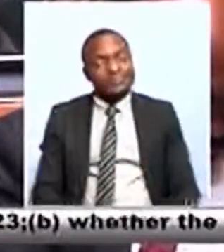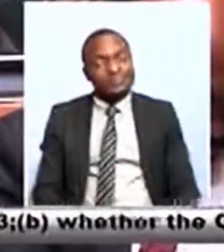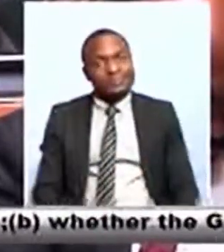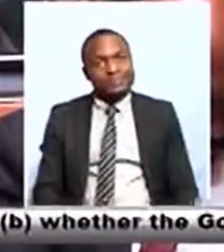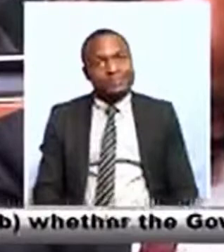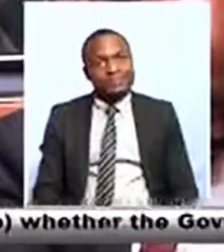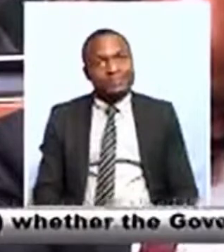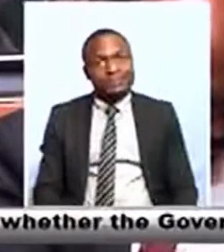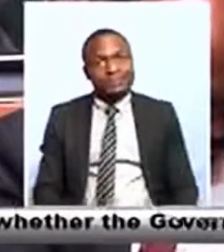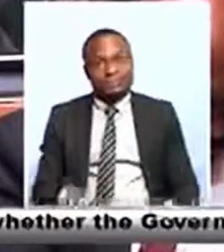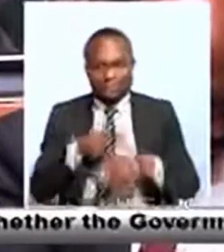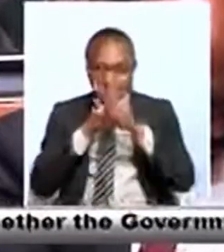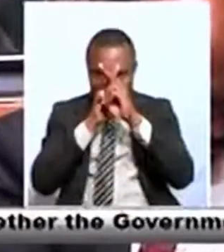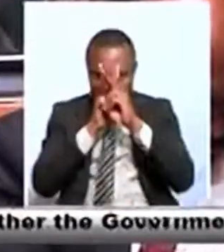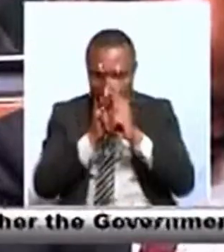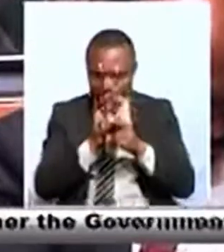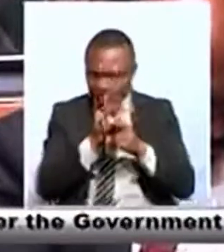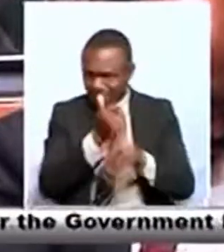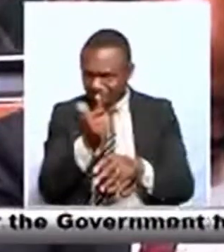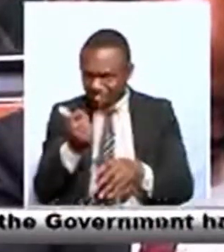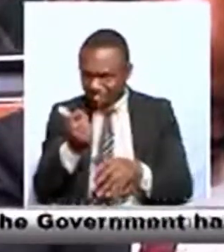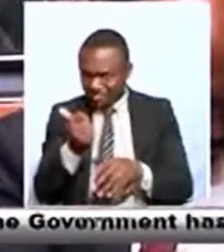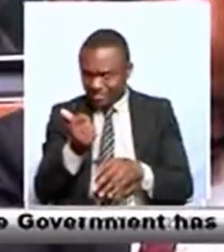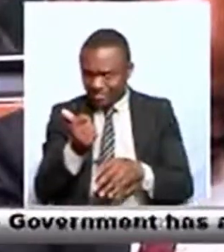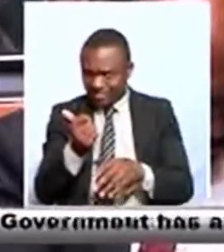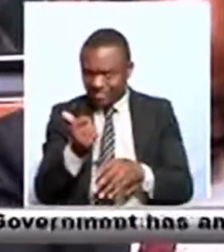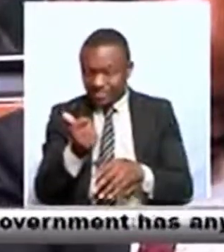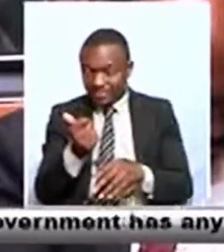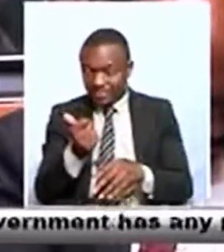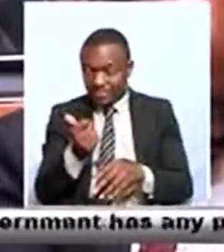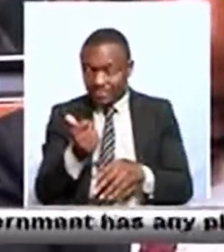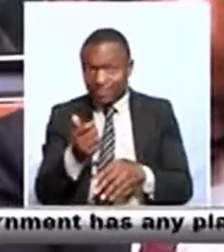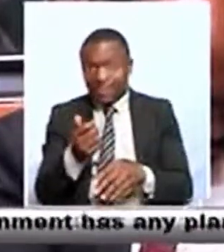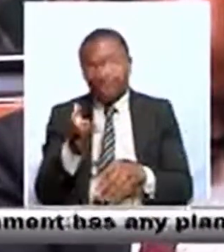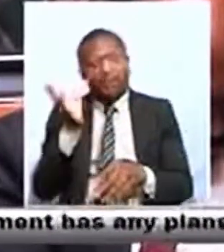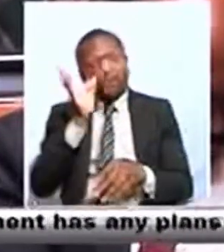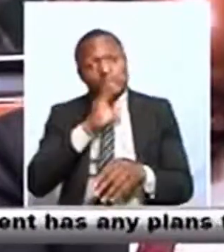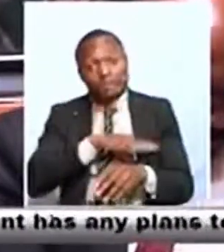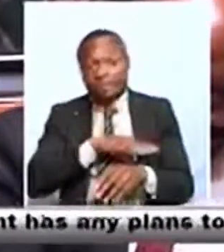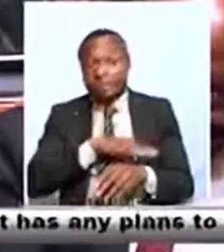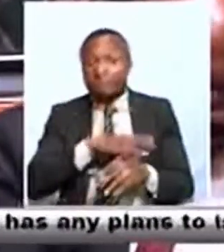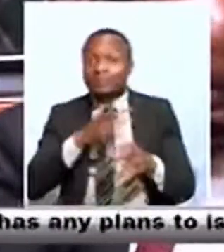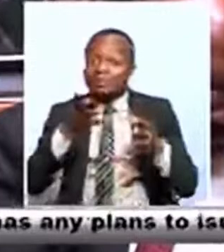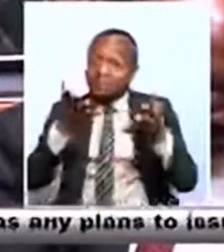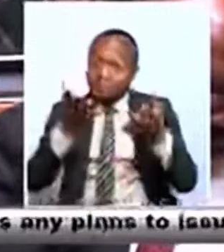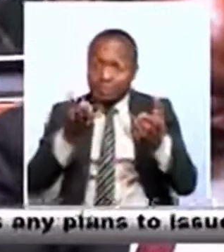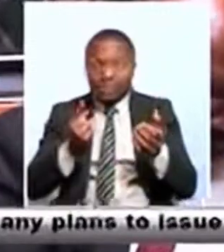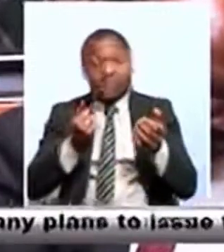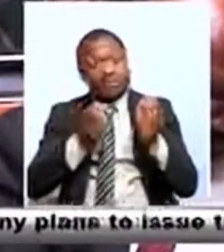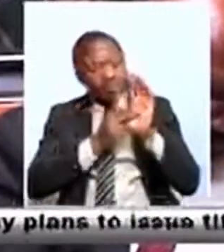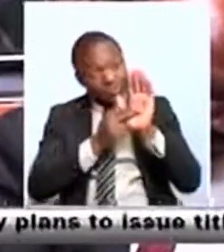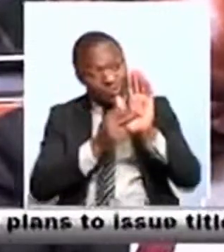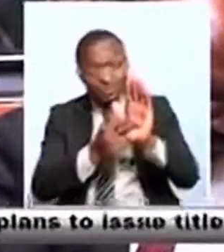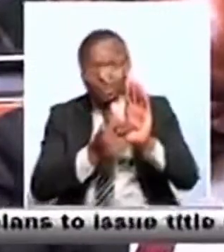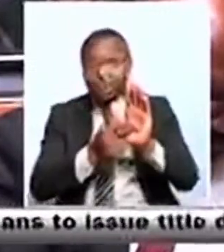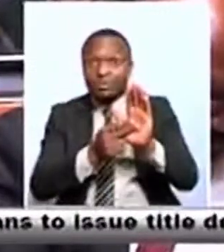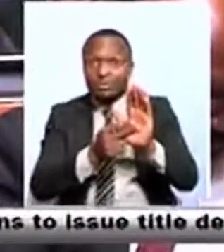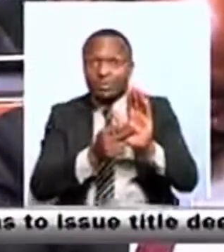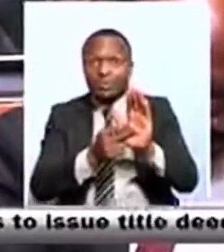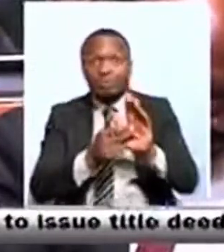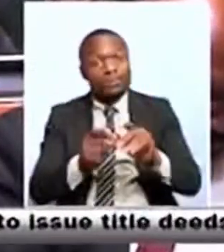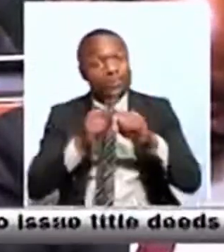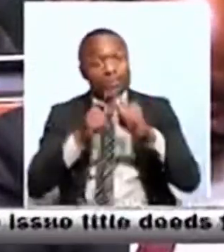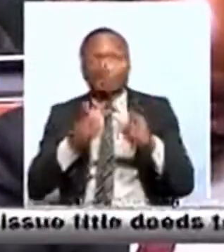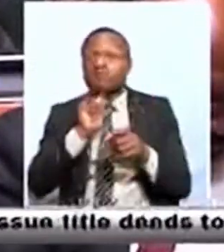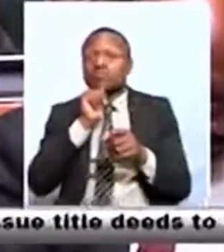it was Honorable Kangombe or the other Honorable who said that is already exhausted. I want to prove it. I want to go. But I